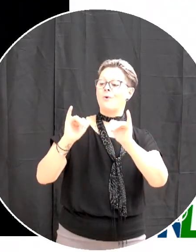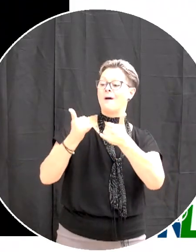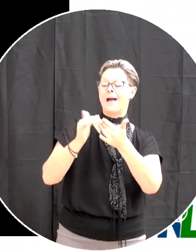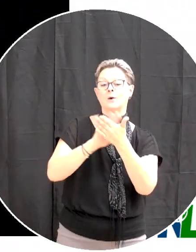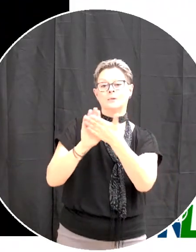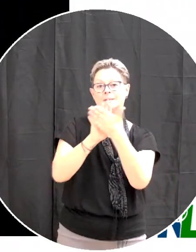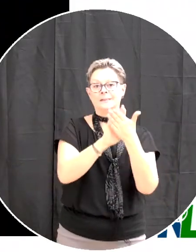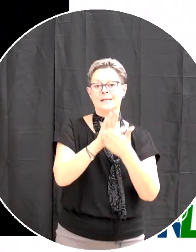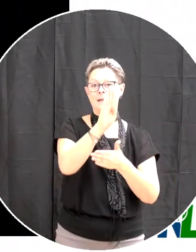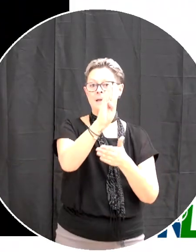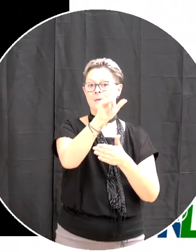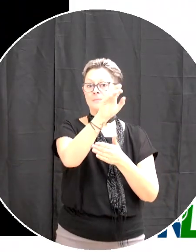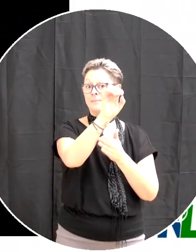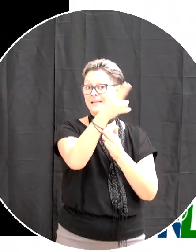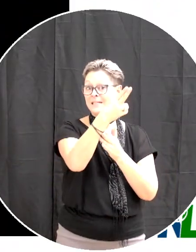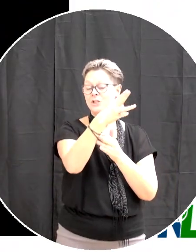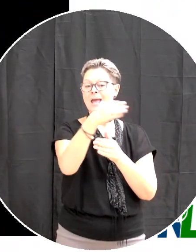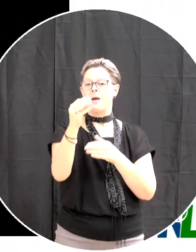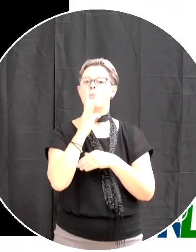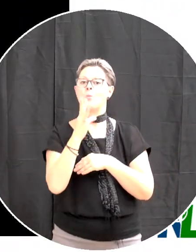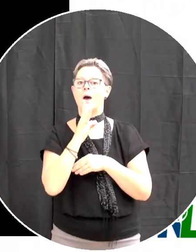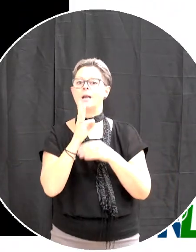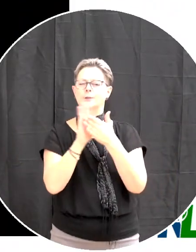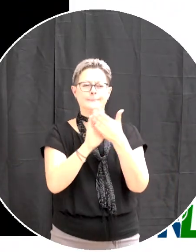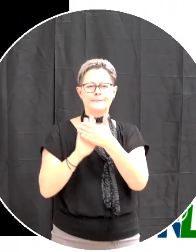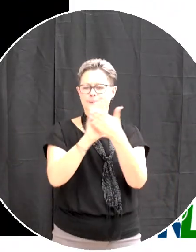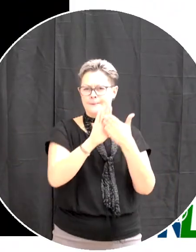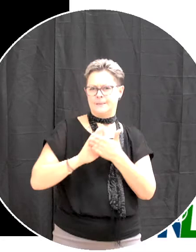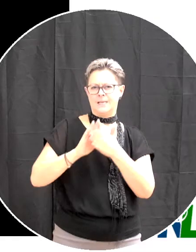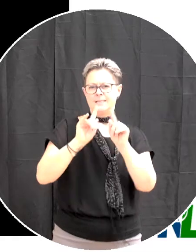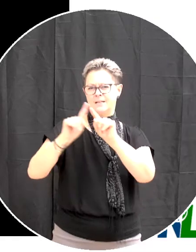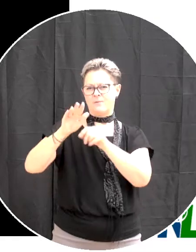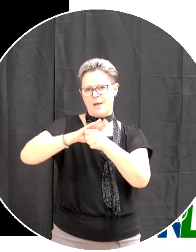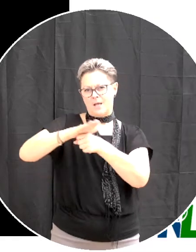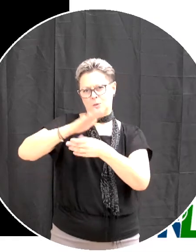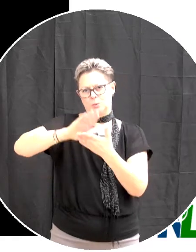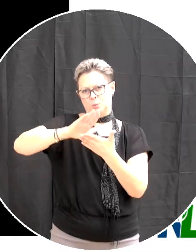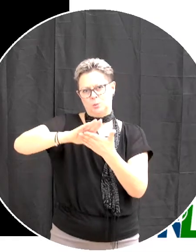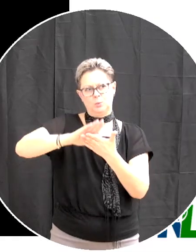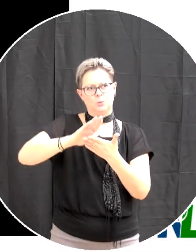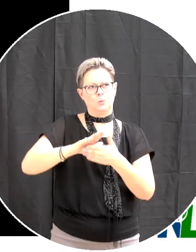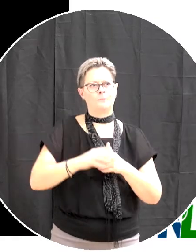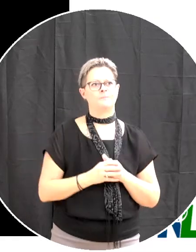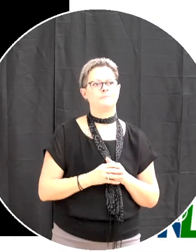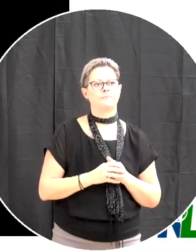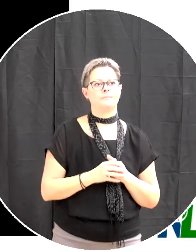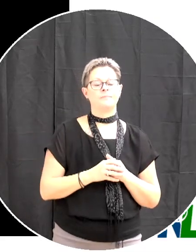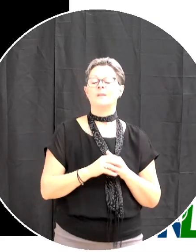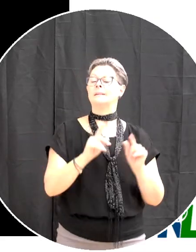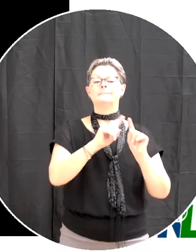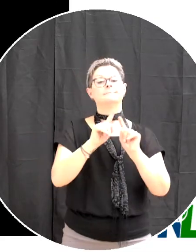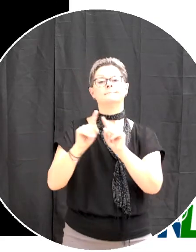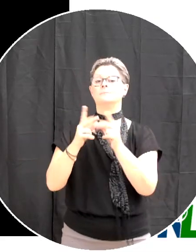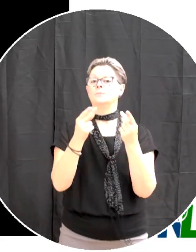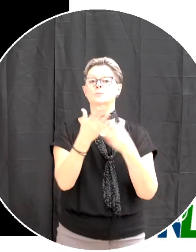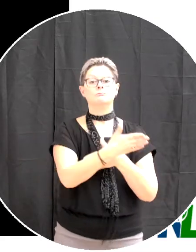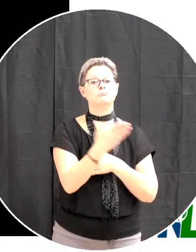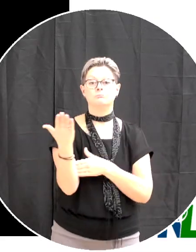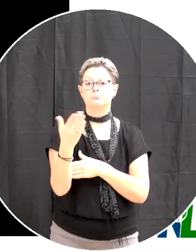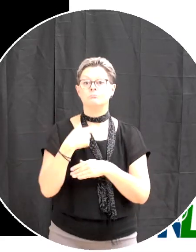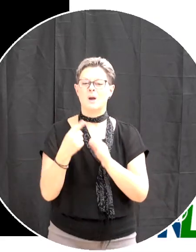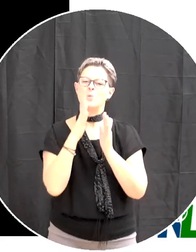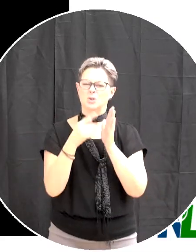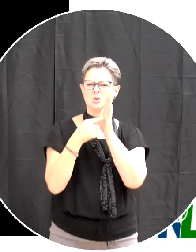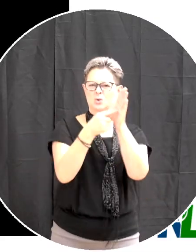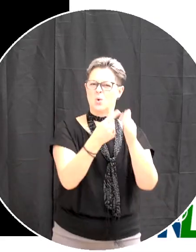for use throughout different areas of our school. We have 2 different mixtures that we prepare each morning. I will only be showing you one mixture,